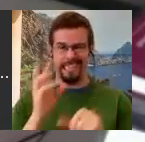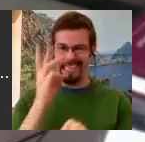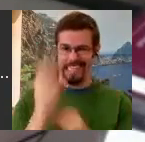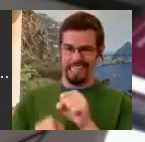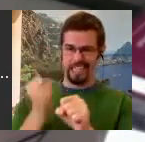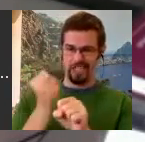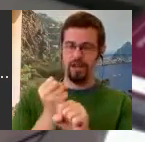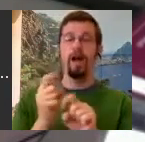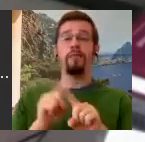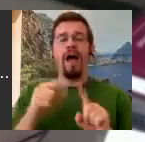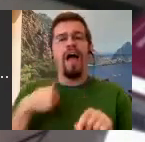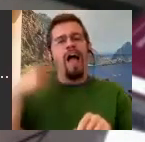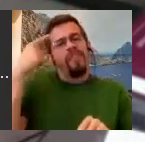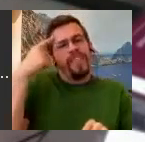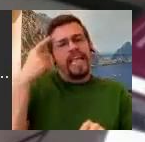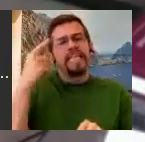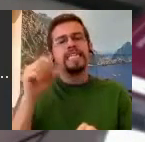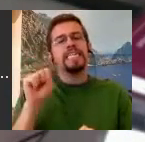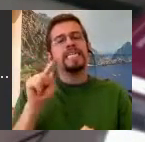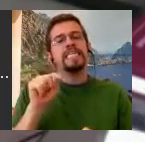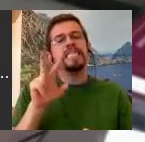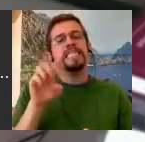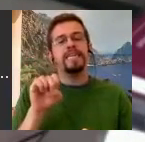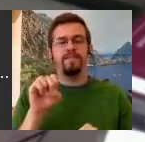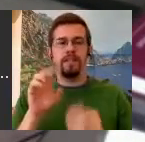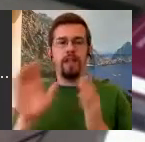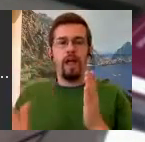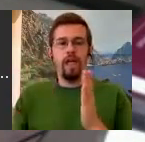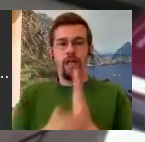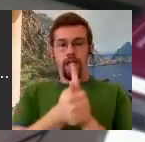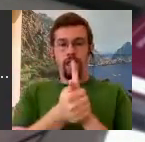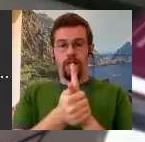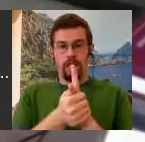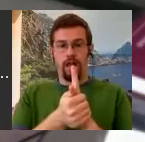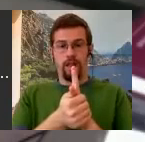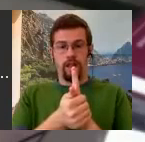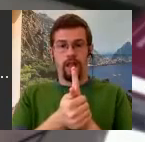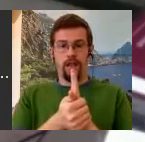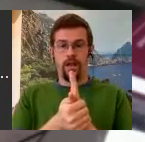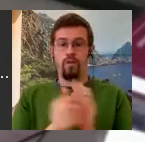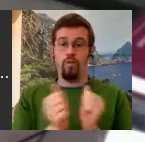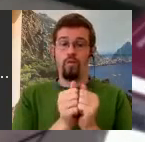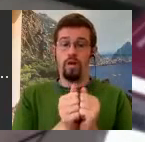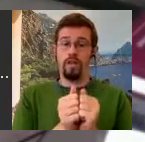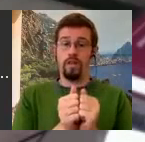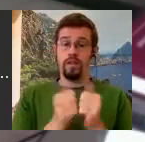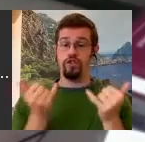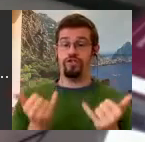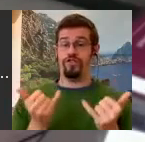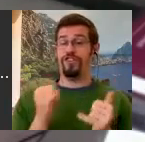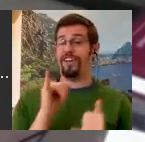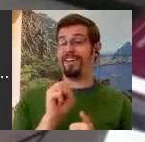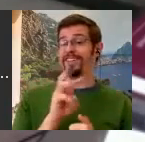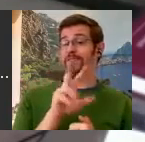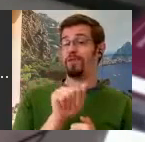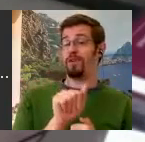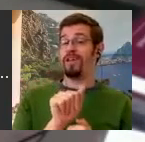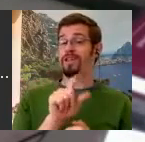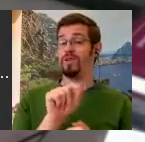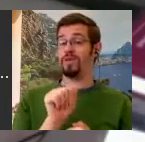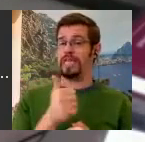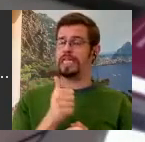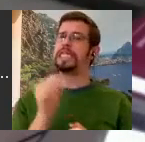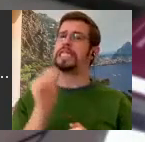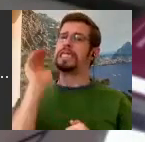of adding an additional set that somehow connects to the current ISWA 2010 sounds really good to me. What do